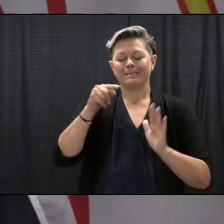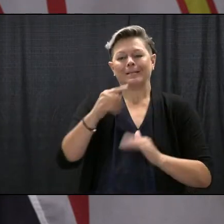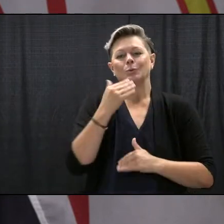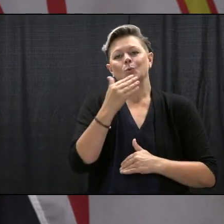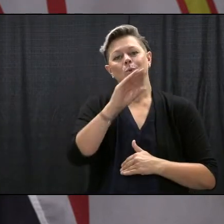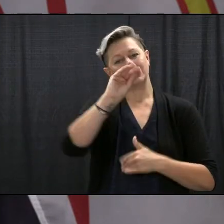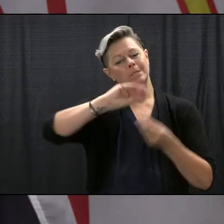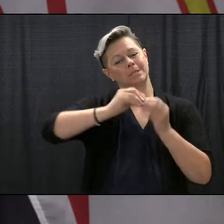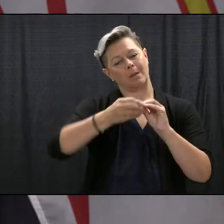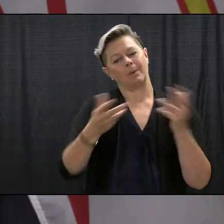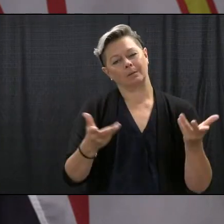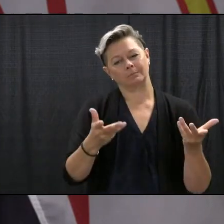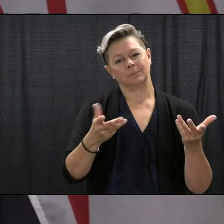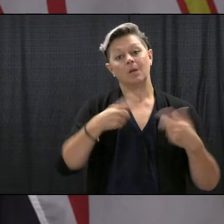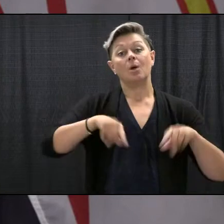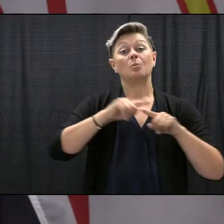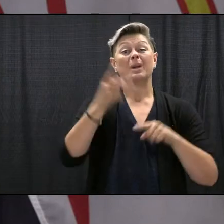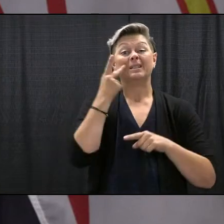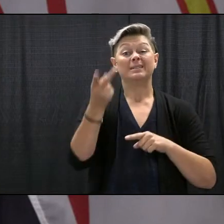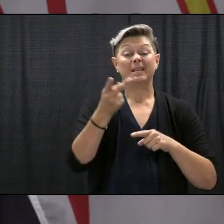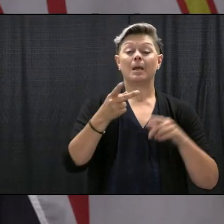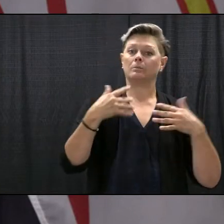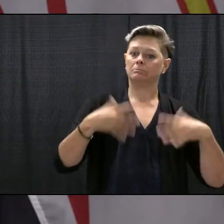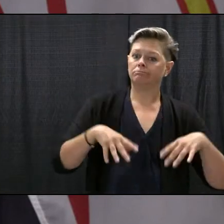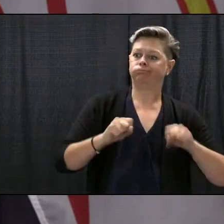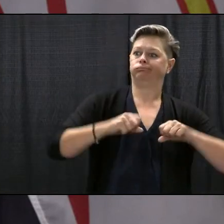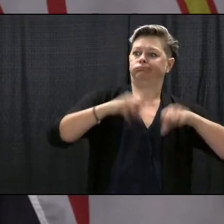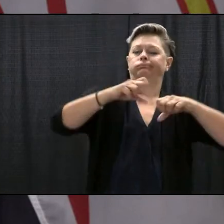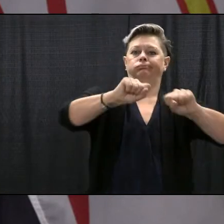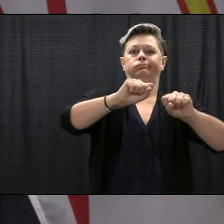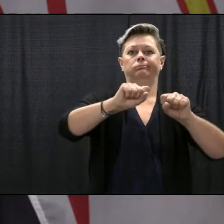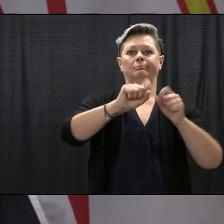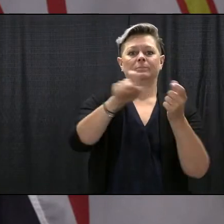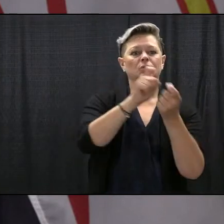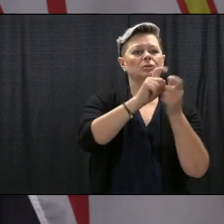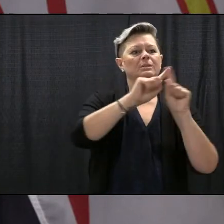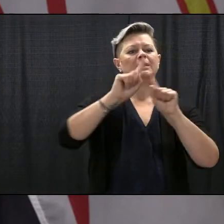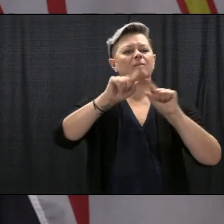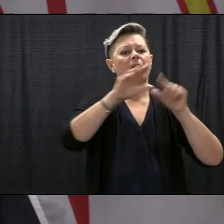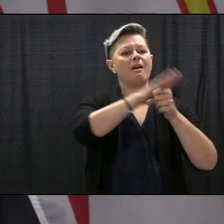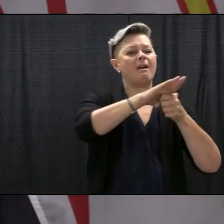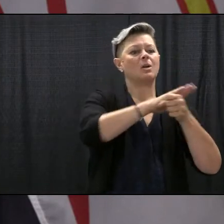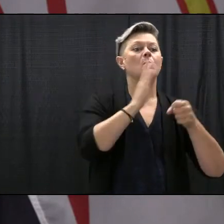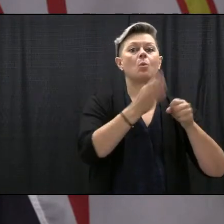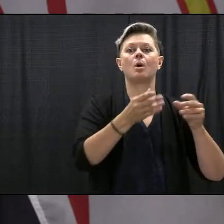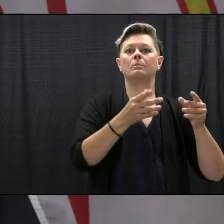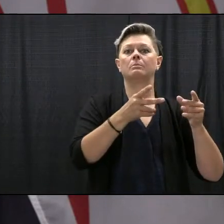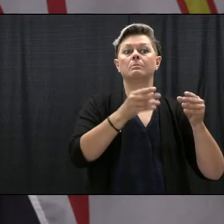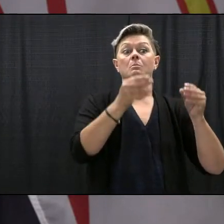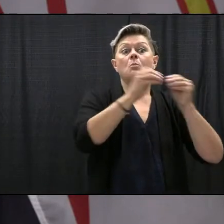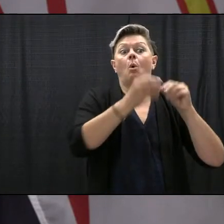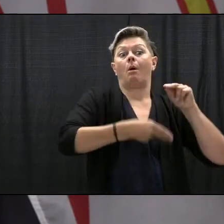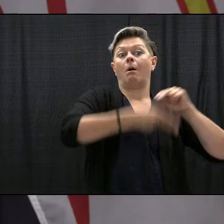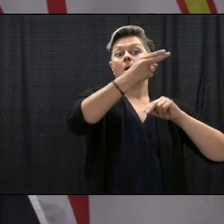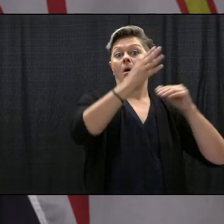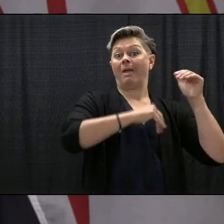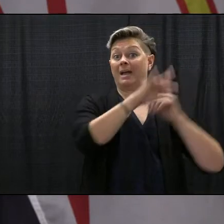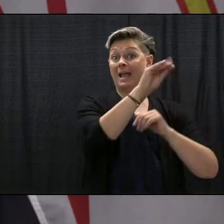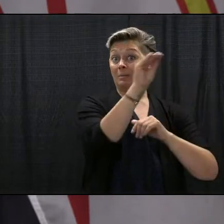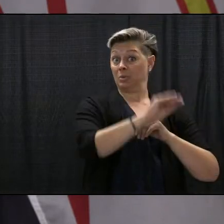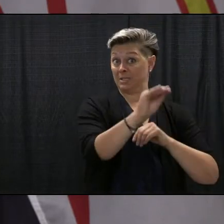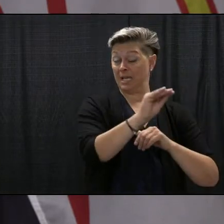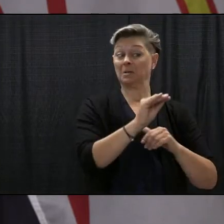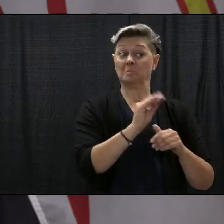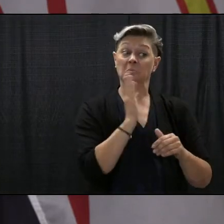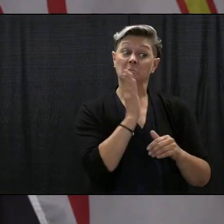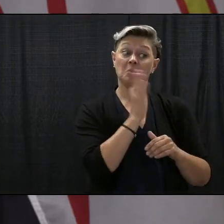Certainly we're seeing in the uptake in certain groups is going to be much higher than that, or we anticipate that it'll be higher